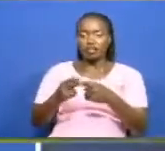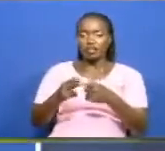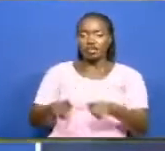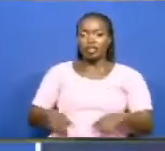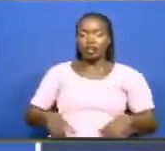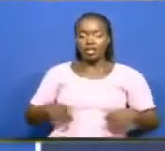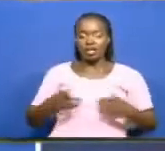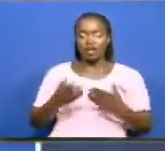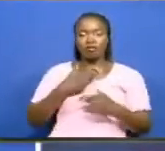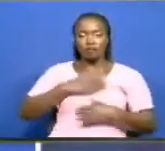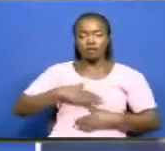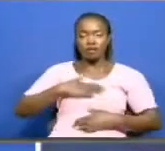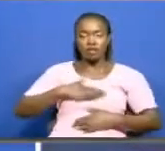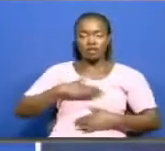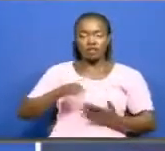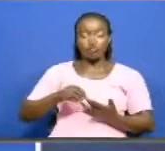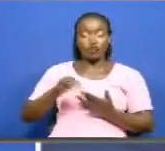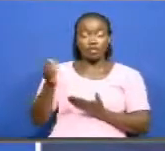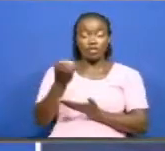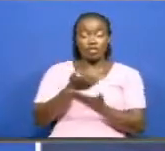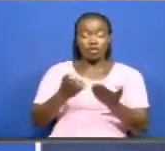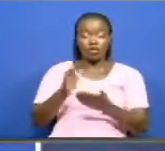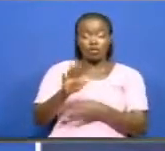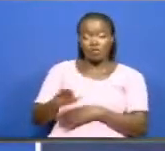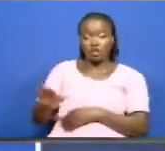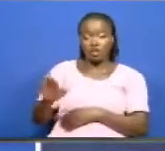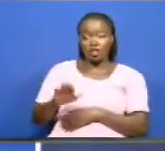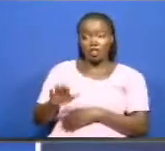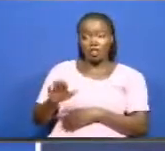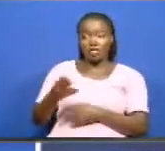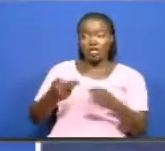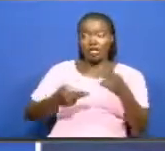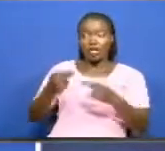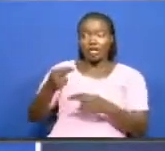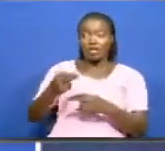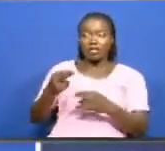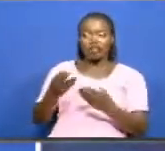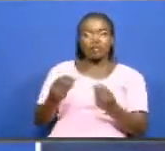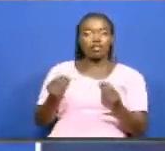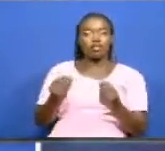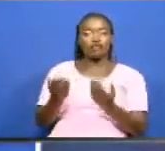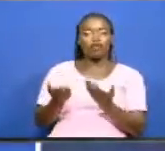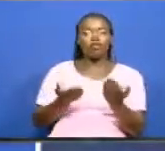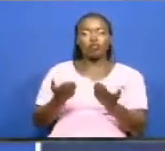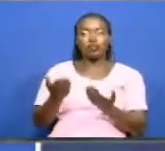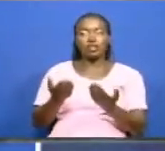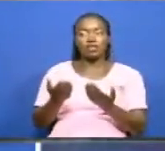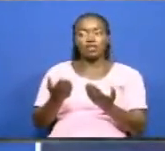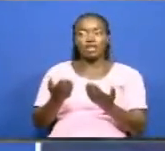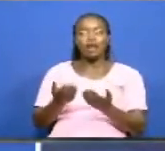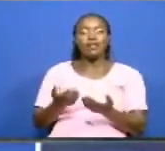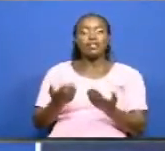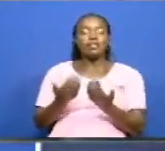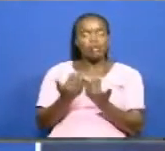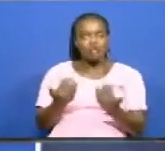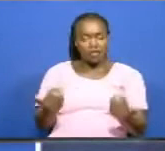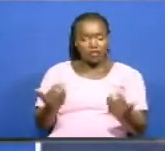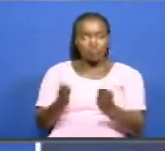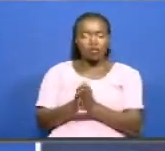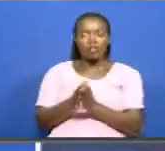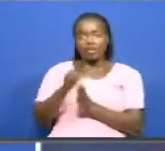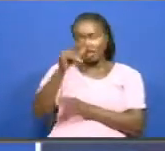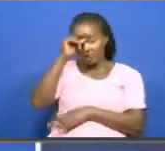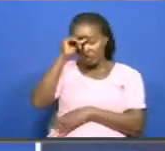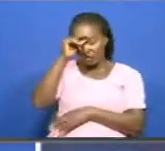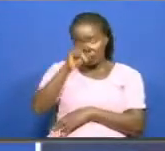sciences. As a special economic zone, the Technopolis ranks high in the ease of doing business due to incentives by the government. The